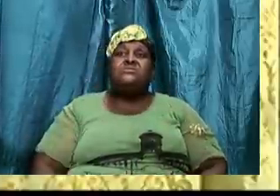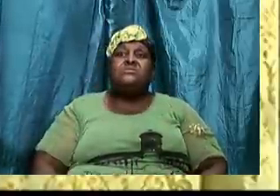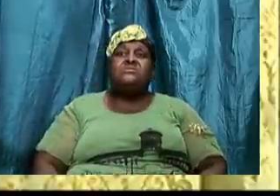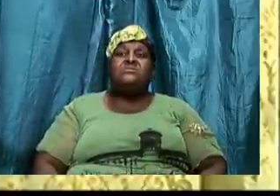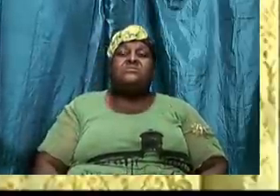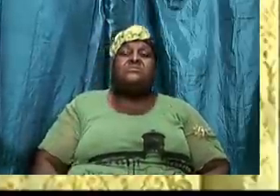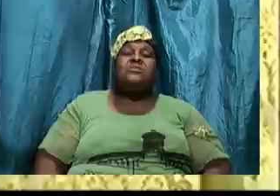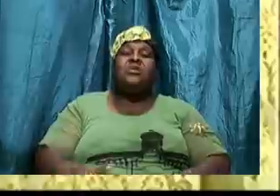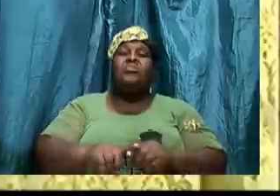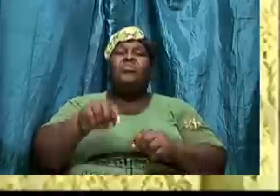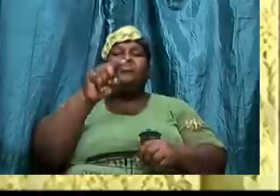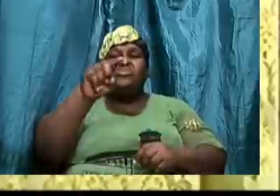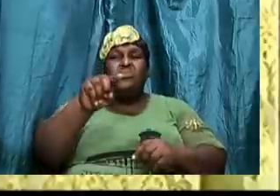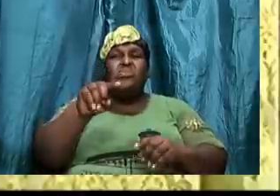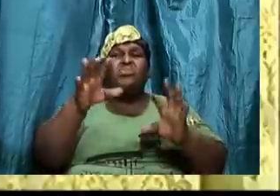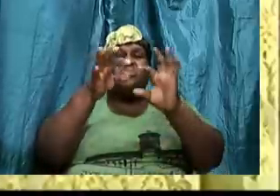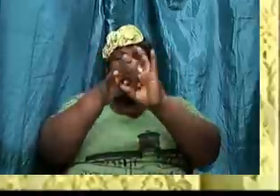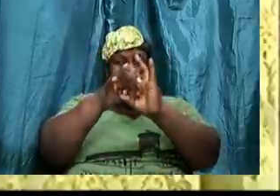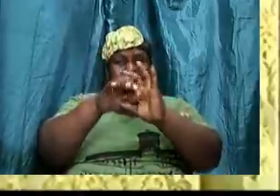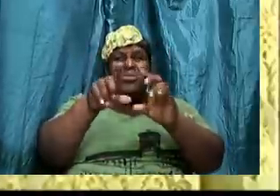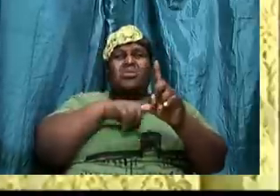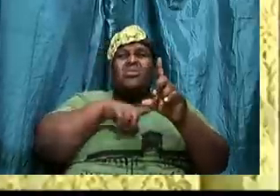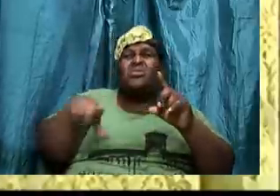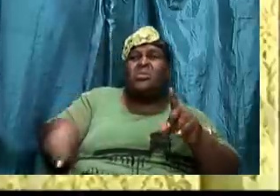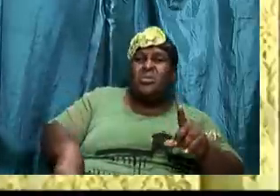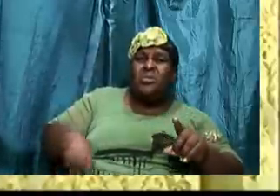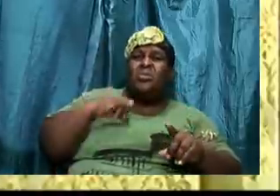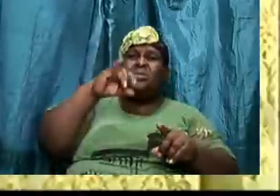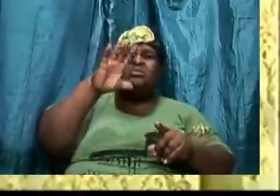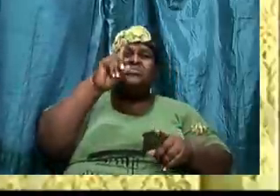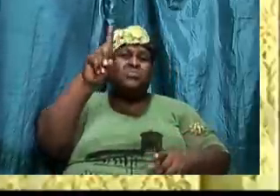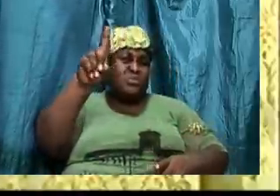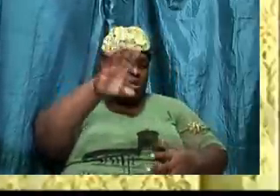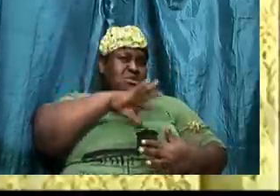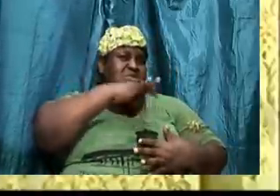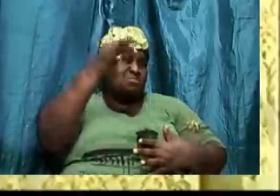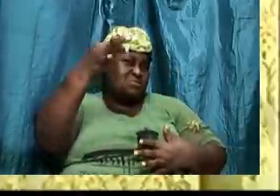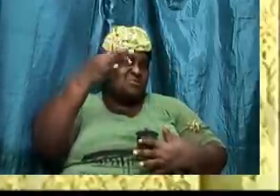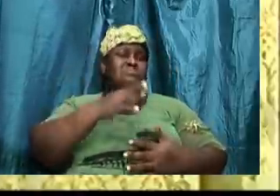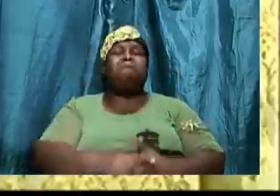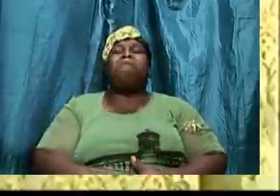but he that is joined unto the Lord is one spirit.